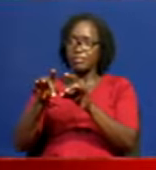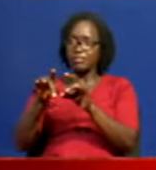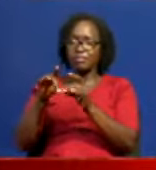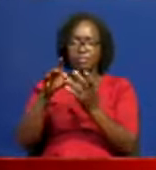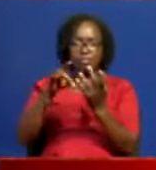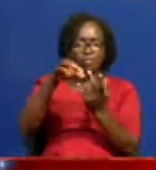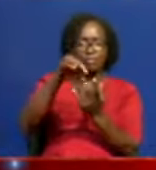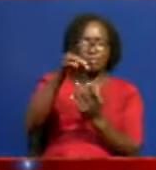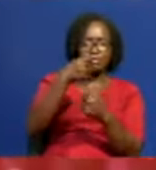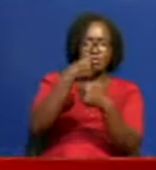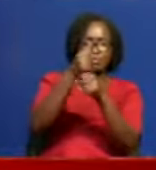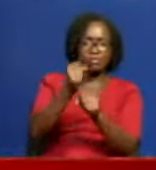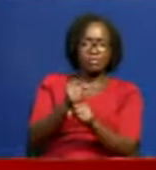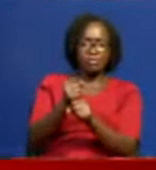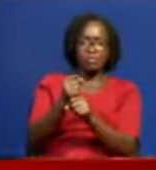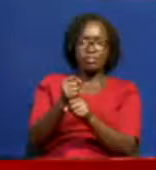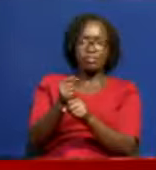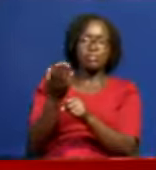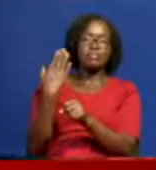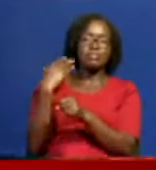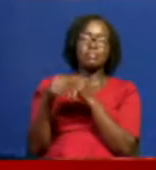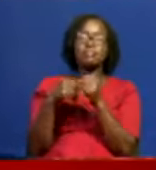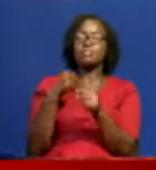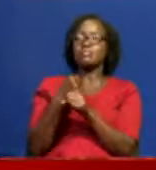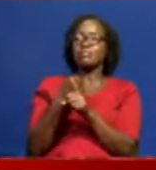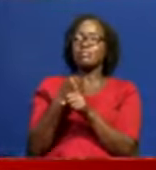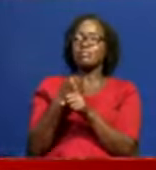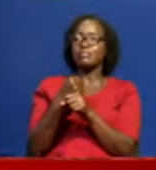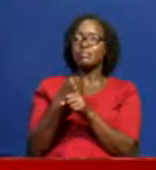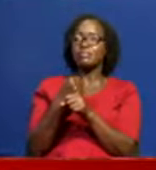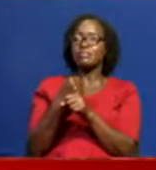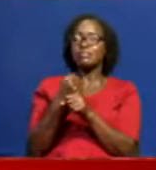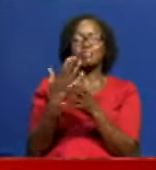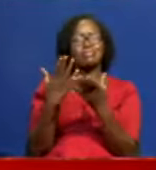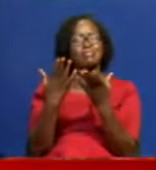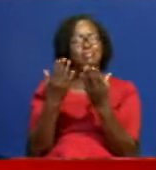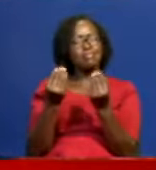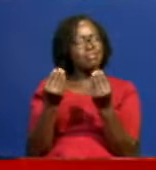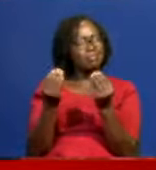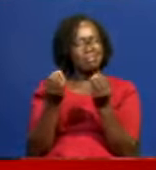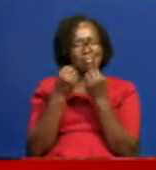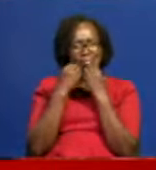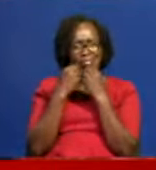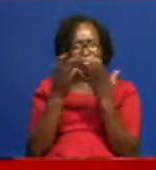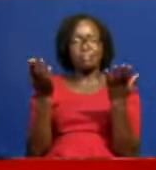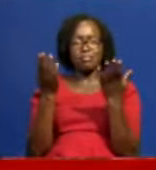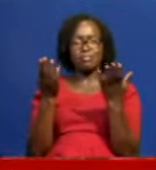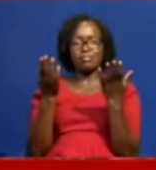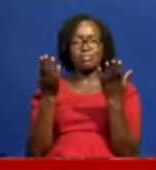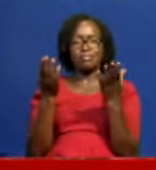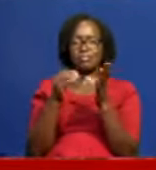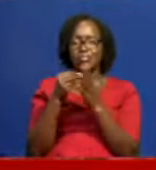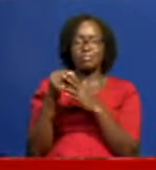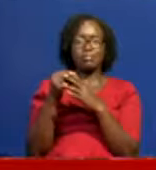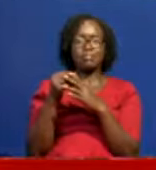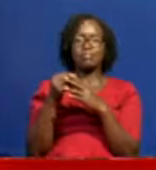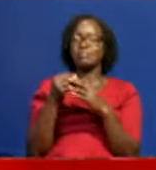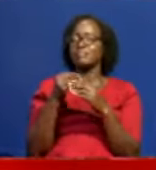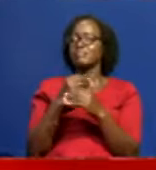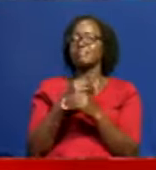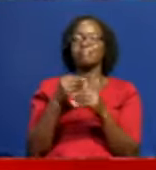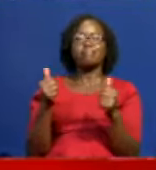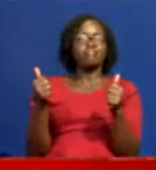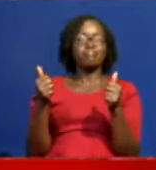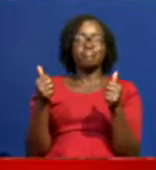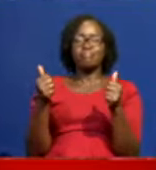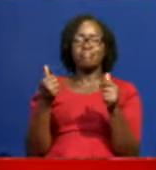The choices we've made over the last year were neither easy, populist, nor convenient. They